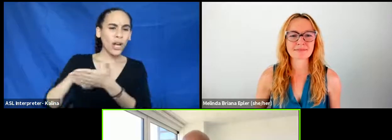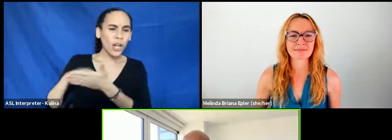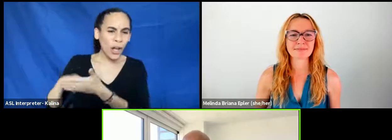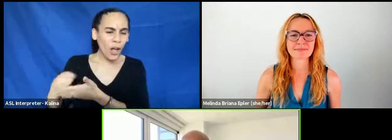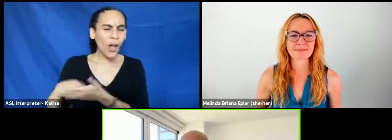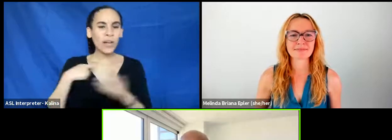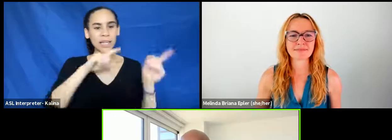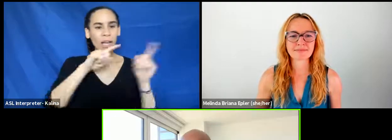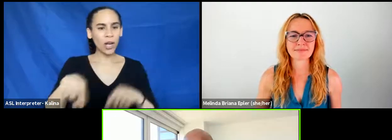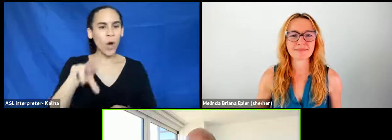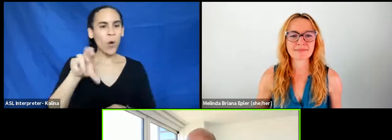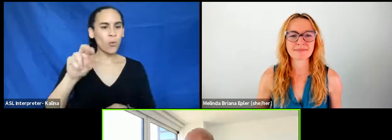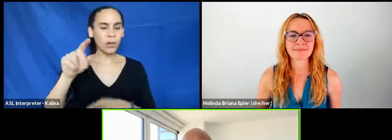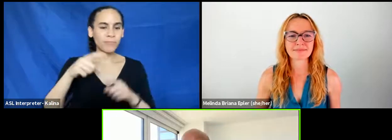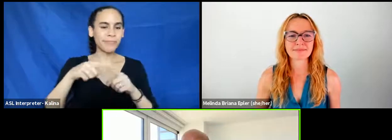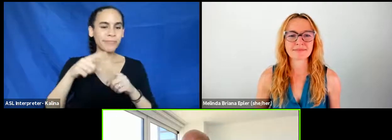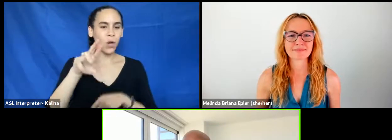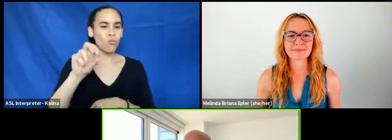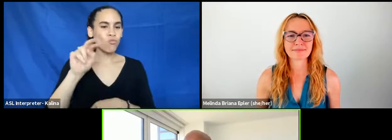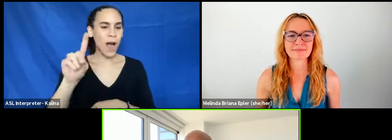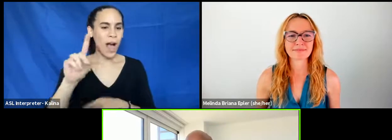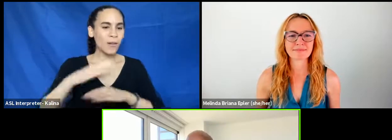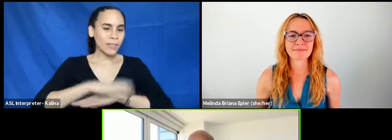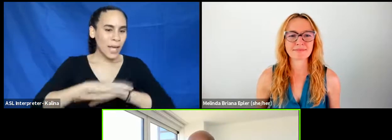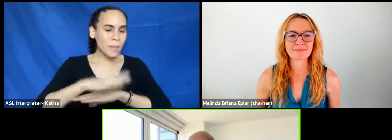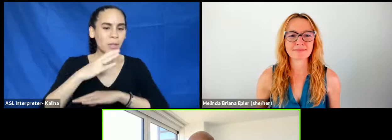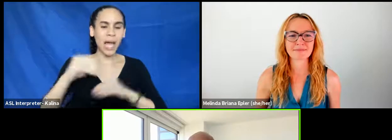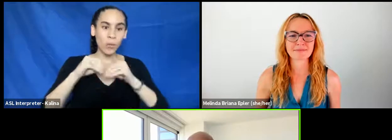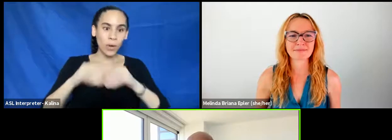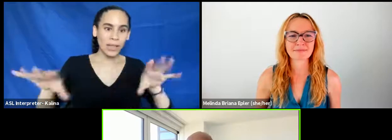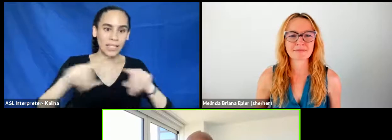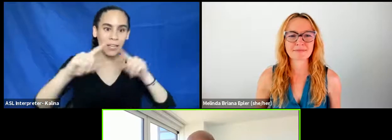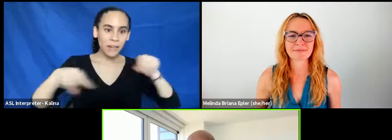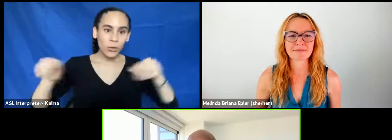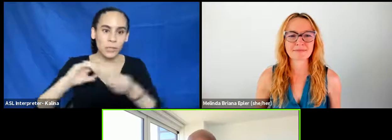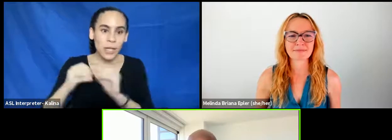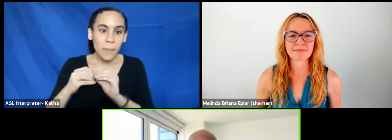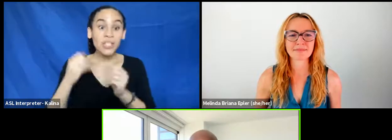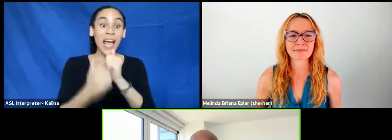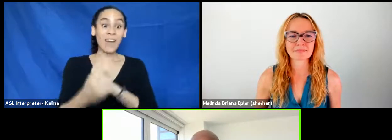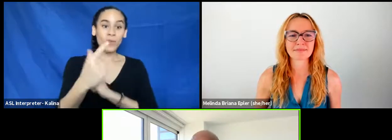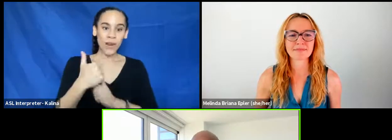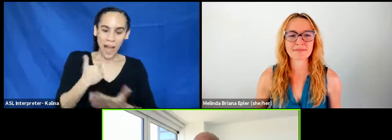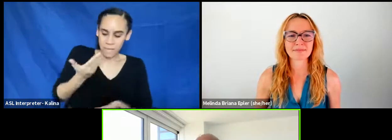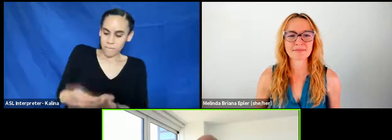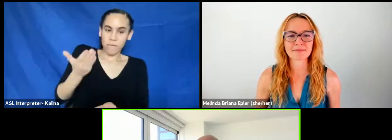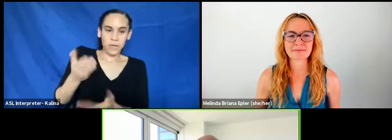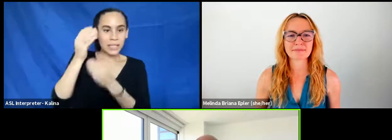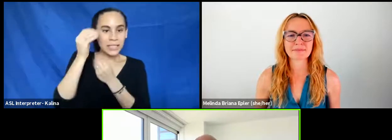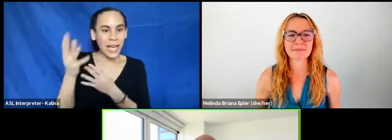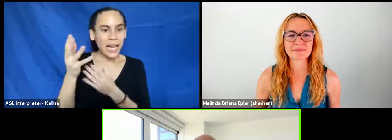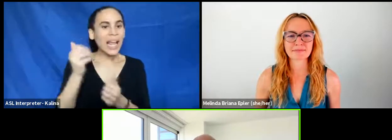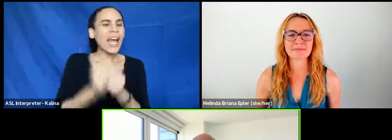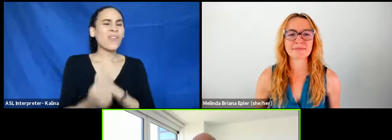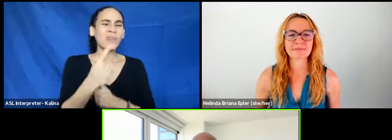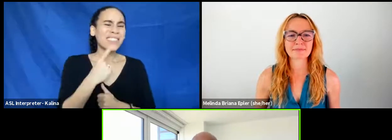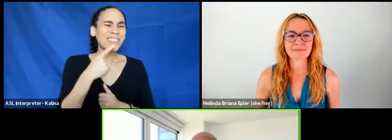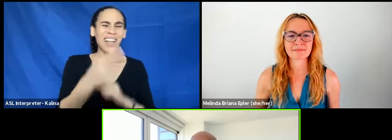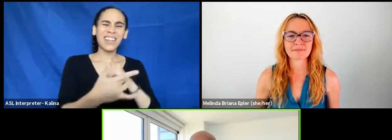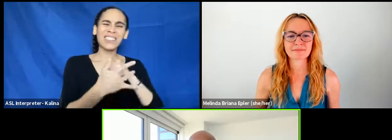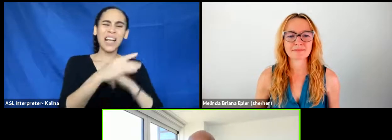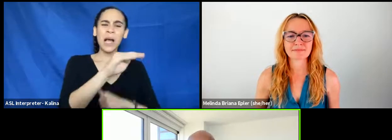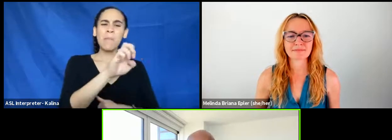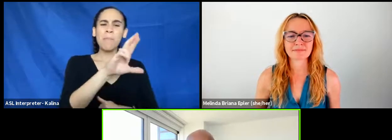then companies released the diversity numbers, and then everybody had data, because before everybody was saying tech is meritocracy, and that